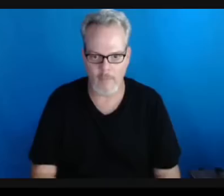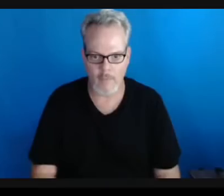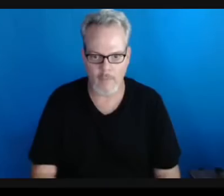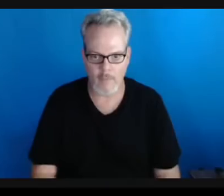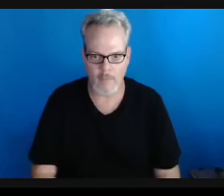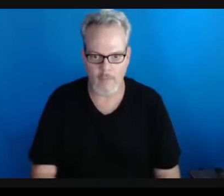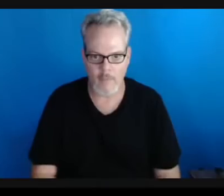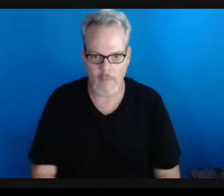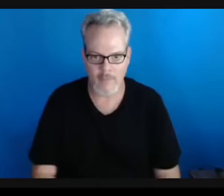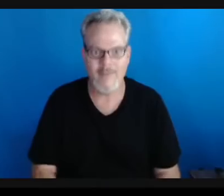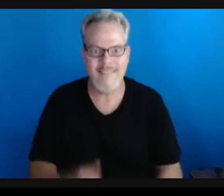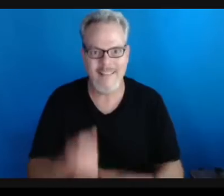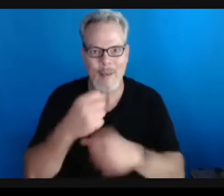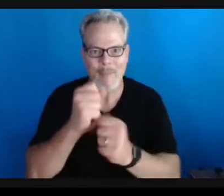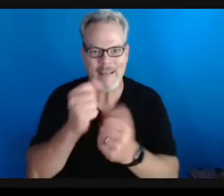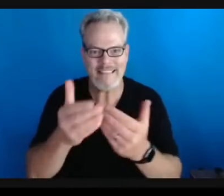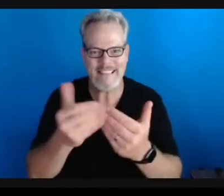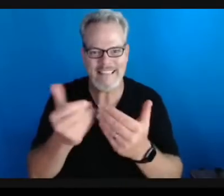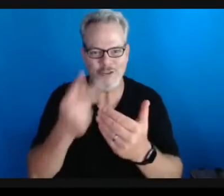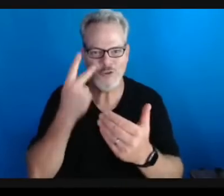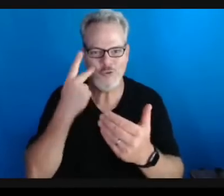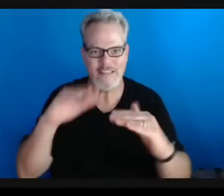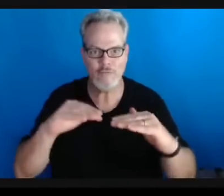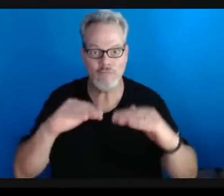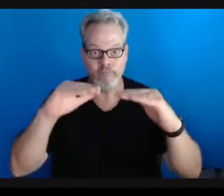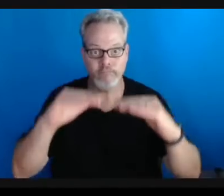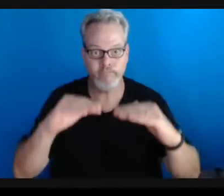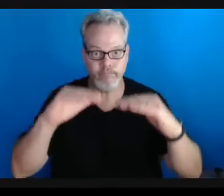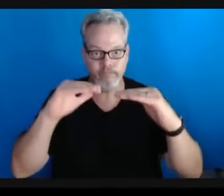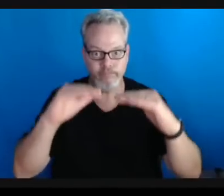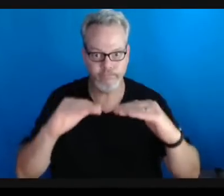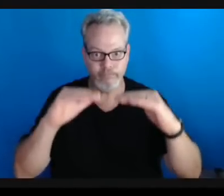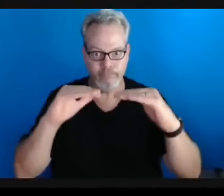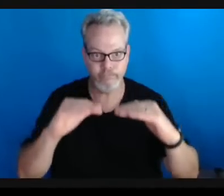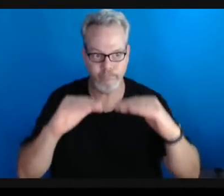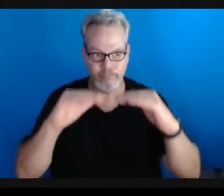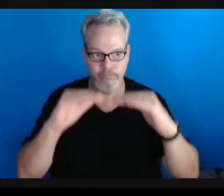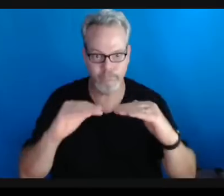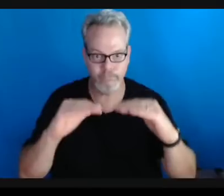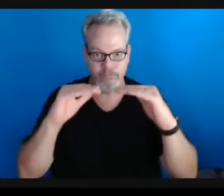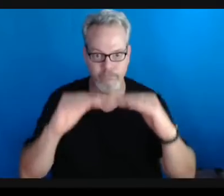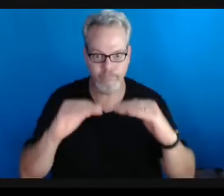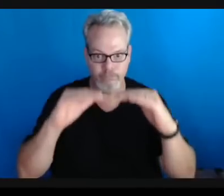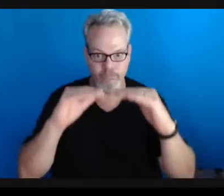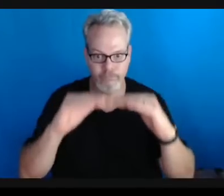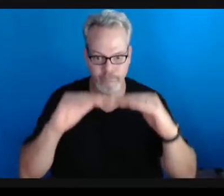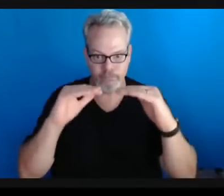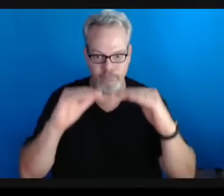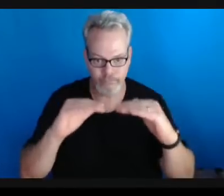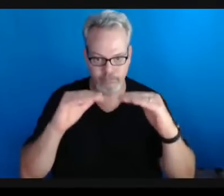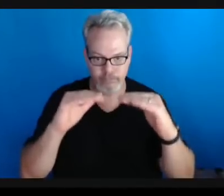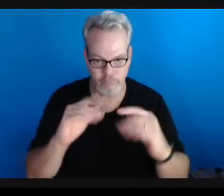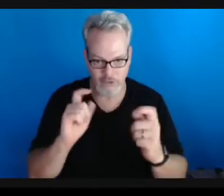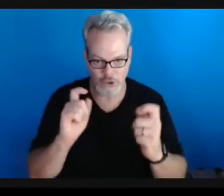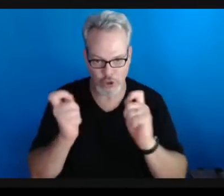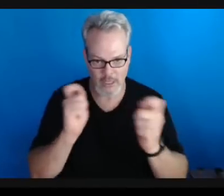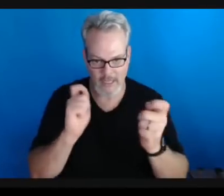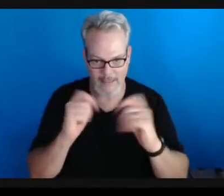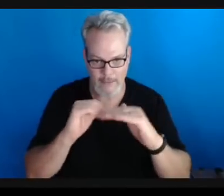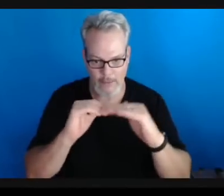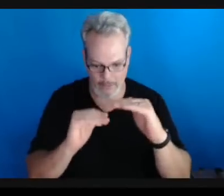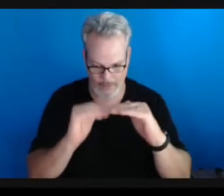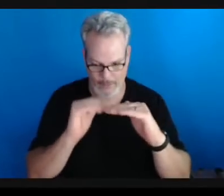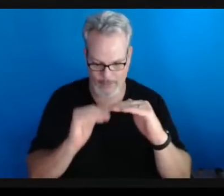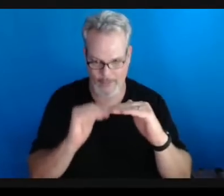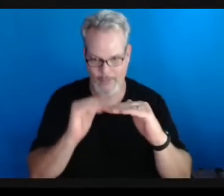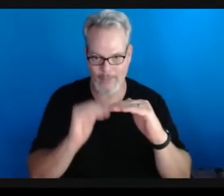Maybe that makes it easier for some of you guys to see this little wiggle happening down here in the foreground. So I see it happening. I don't